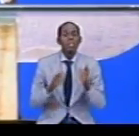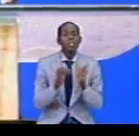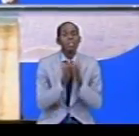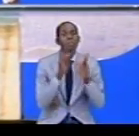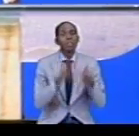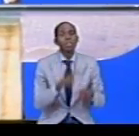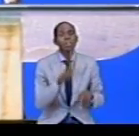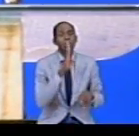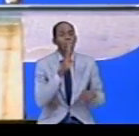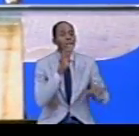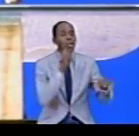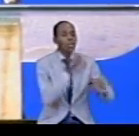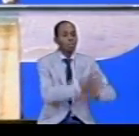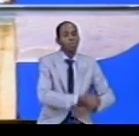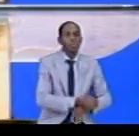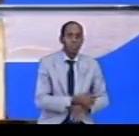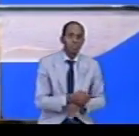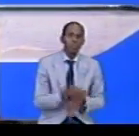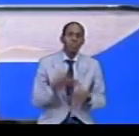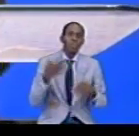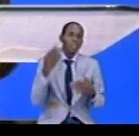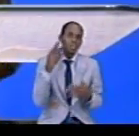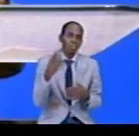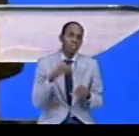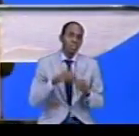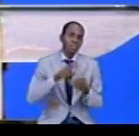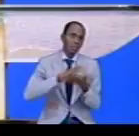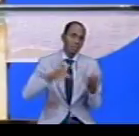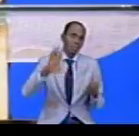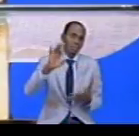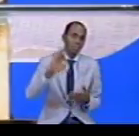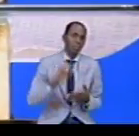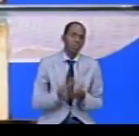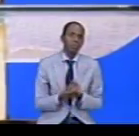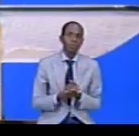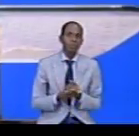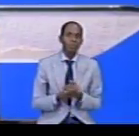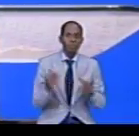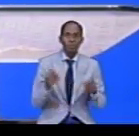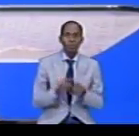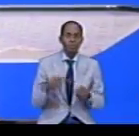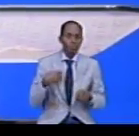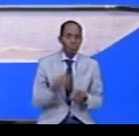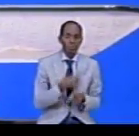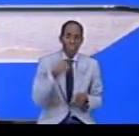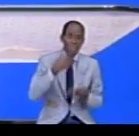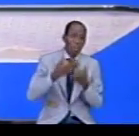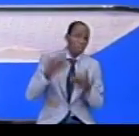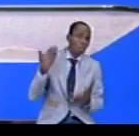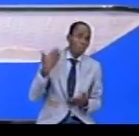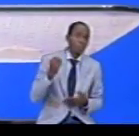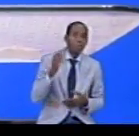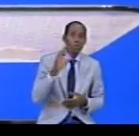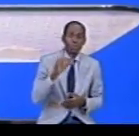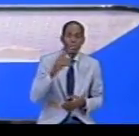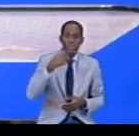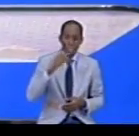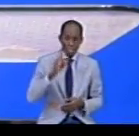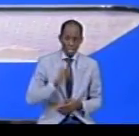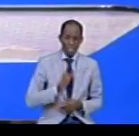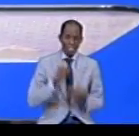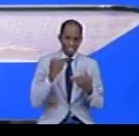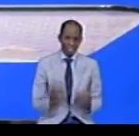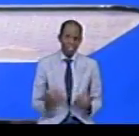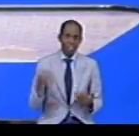be accurs look at verse 9 in verse 9 as we said before so say I in